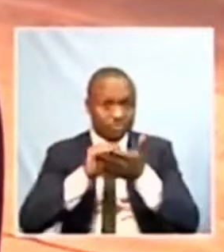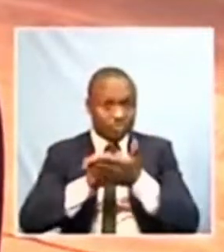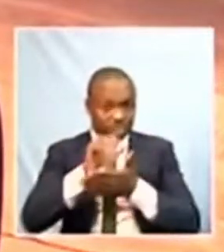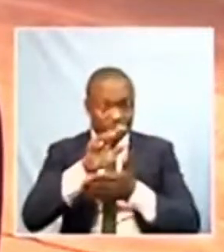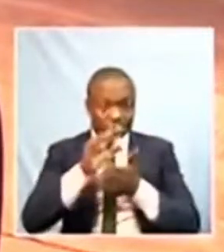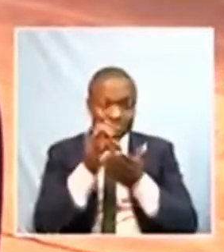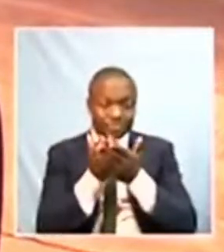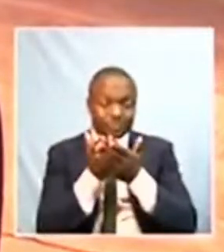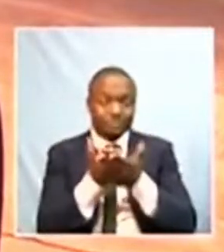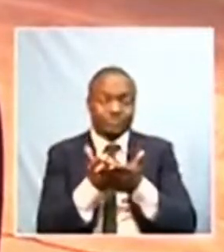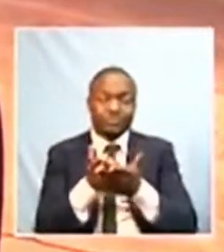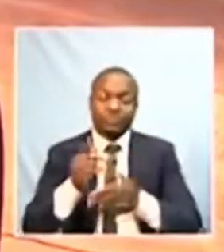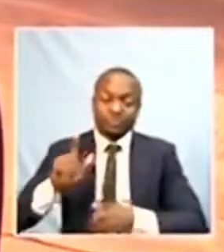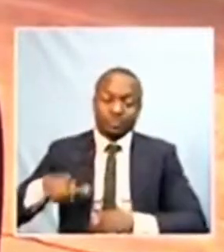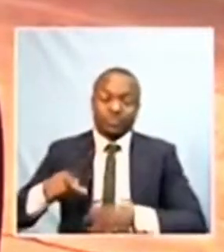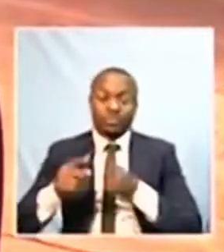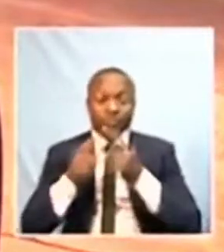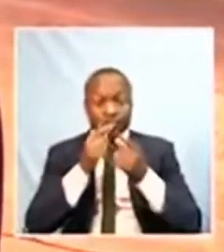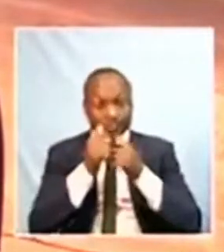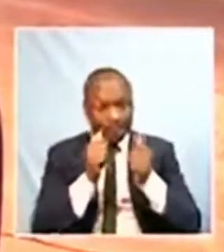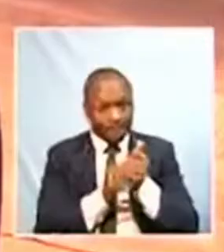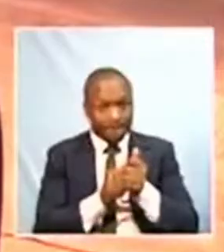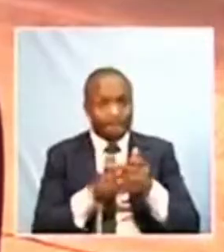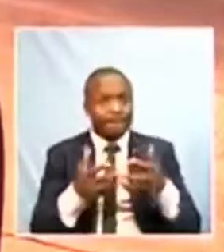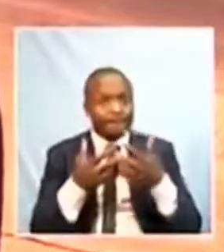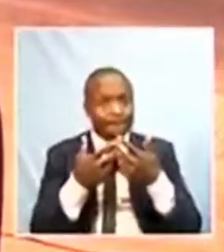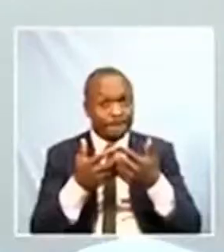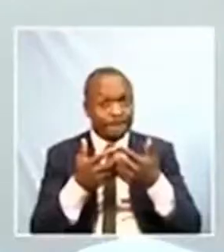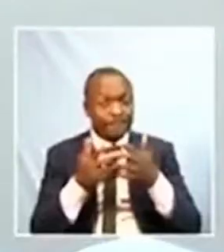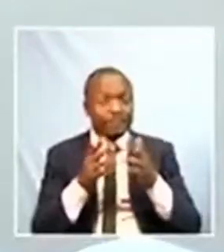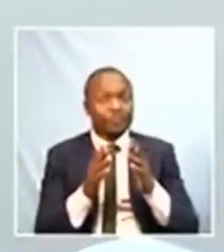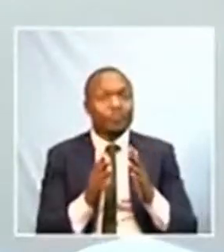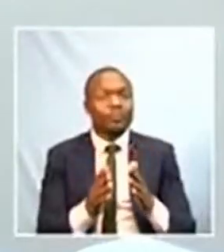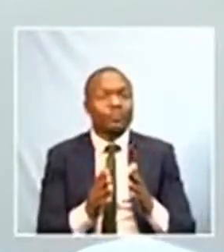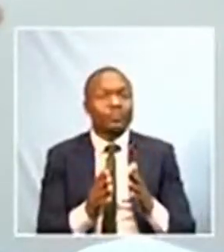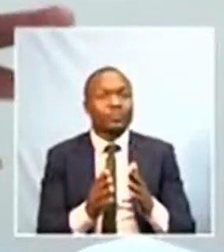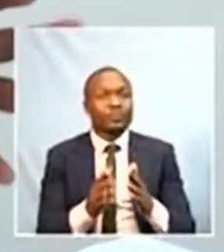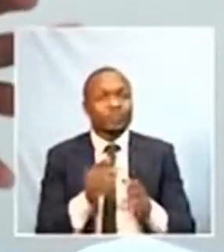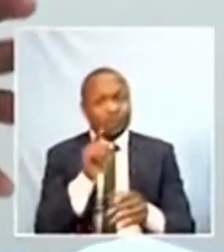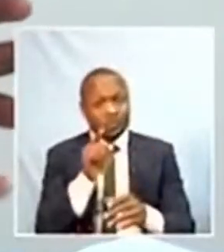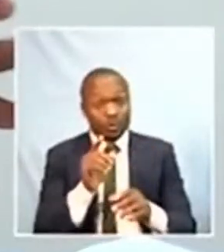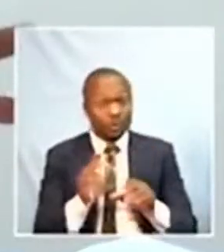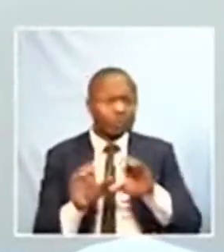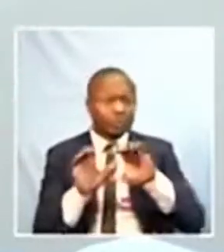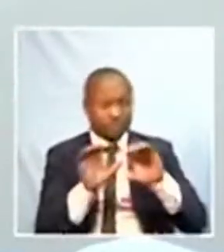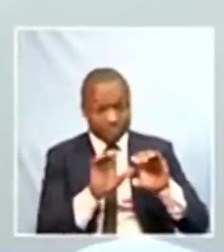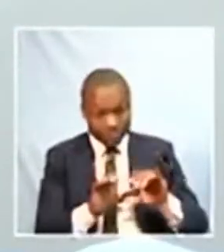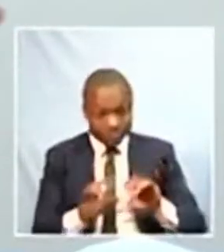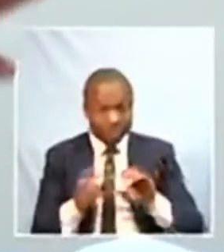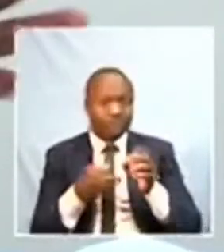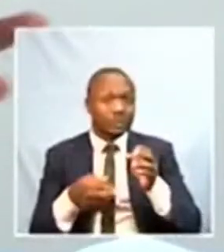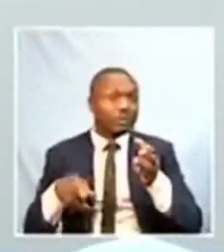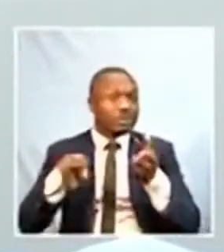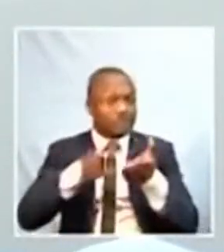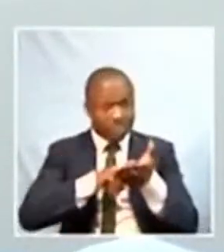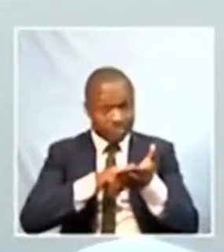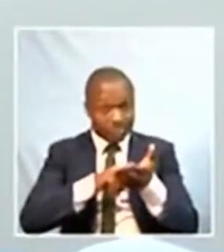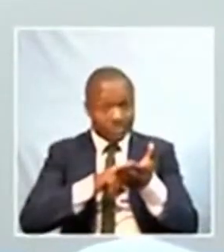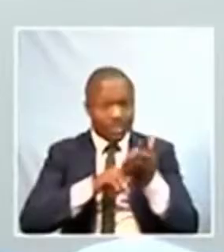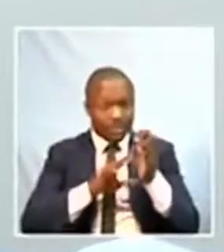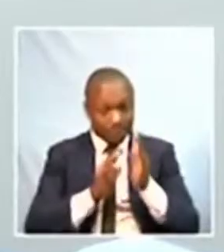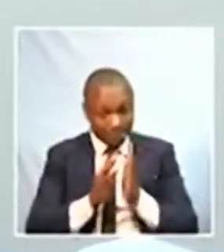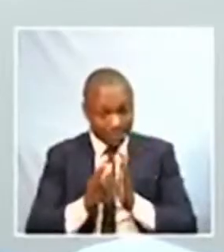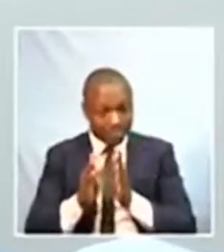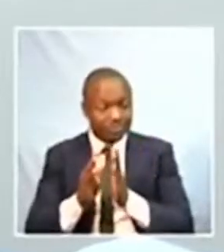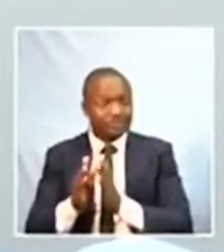I submit. The delay we are talking about, engineer, you did rescoping,